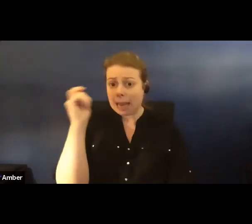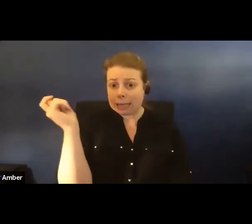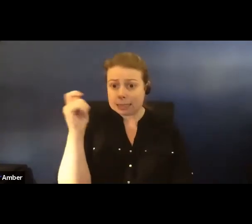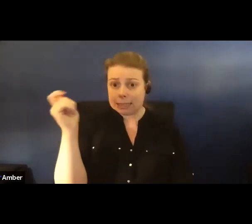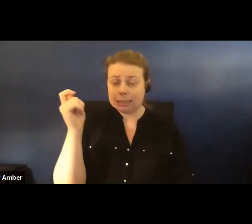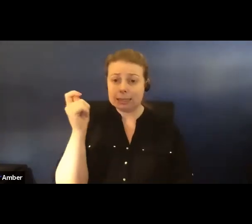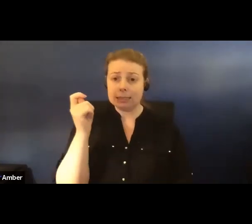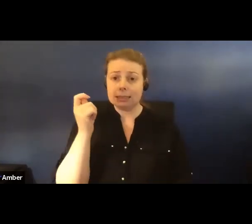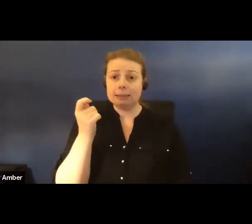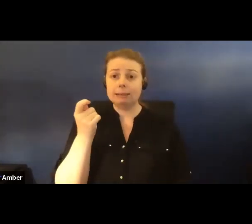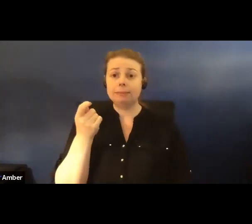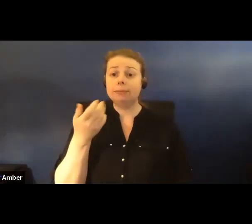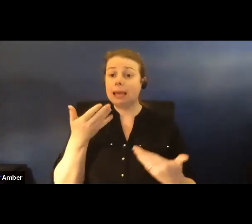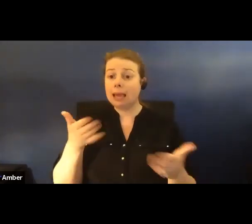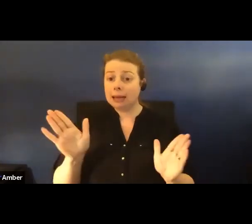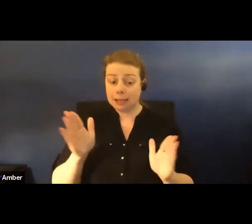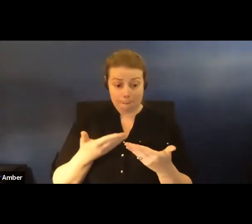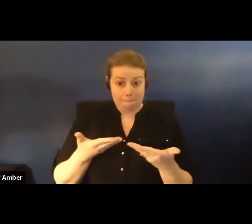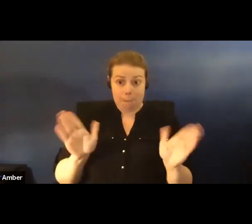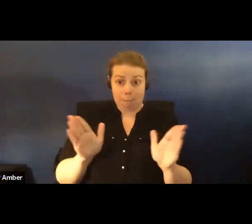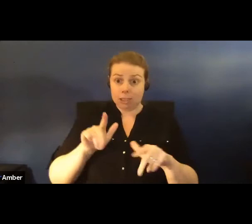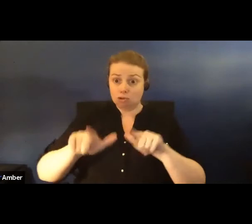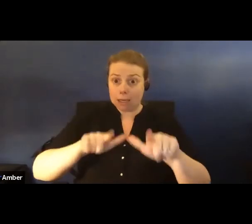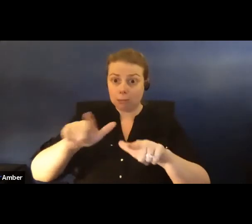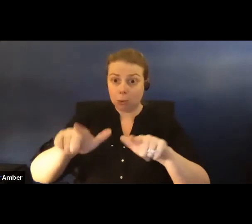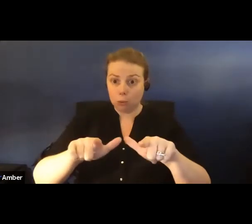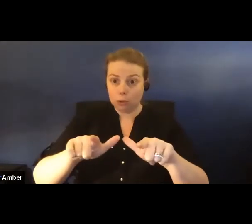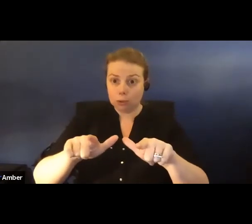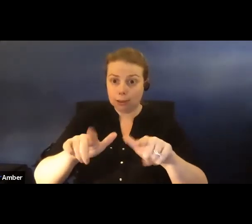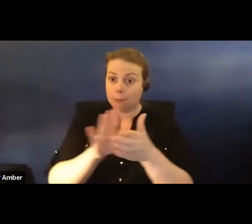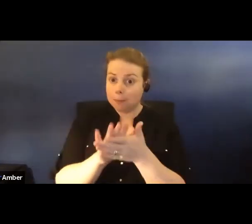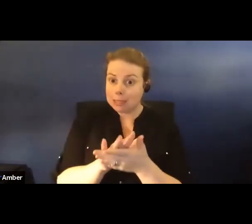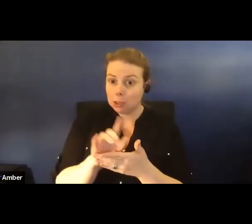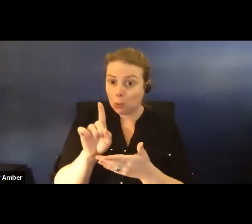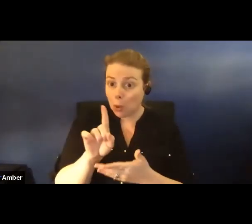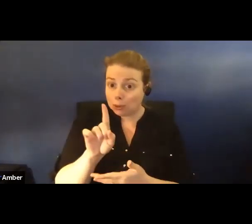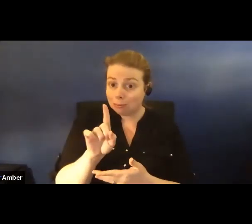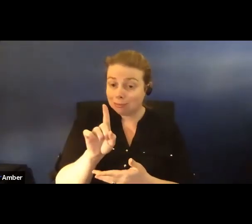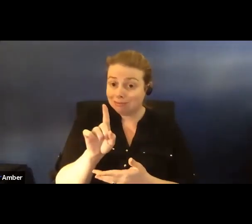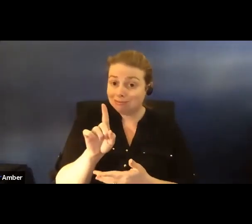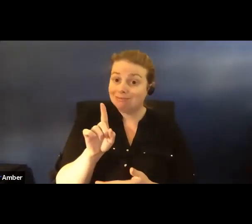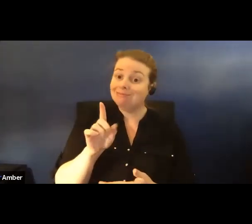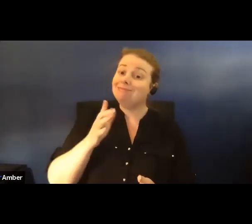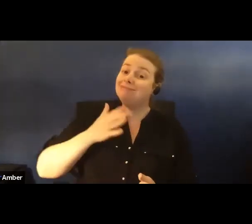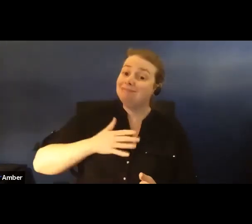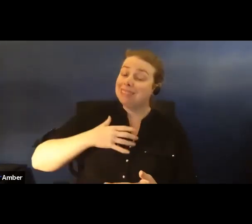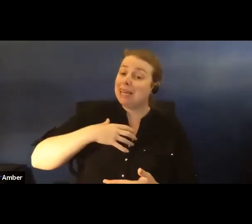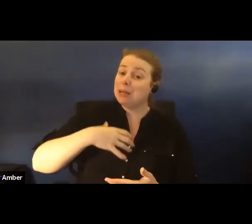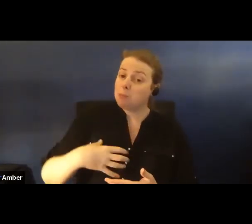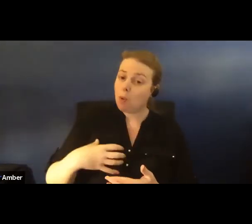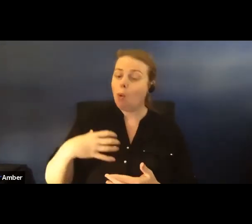anything that people use as public transport, what that means in practice can require some further